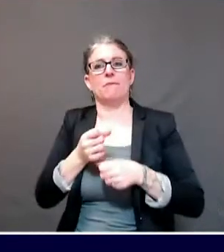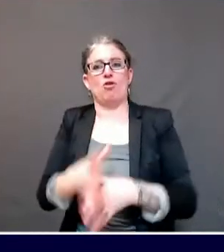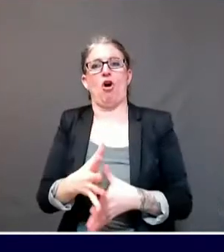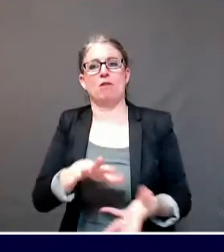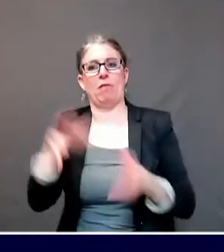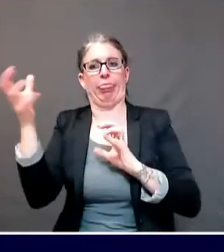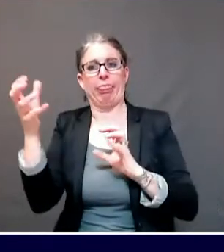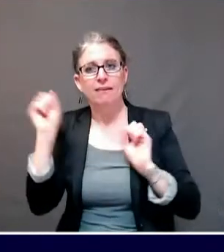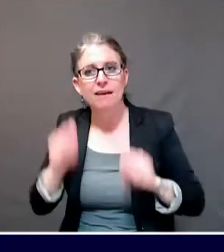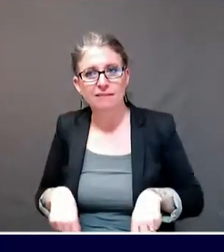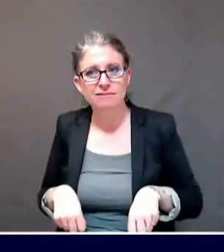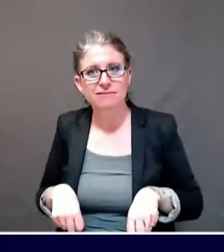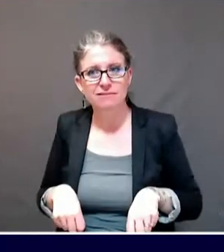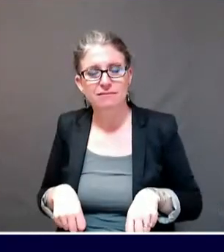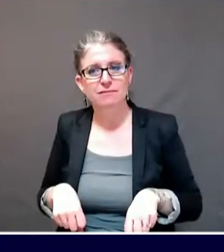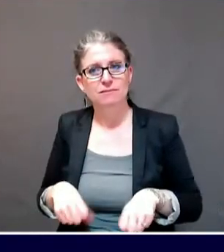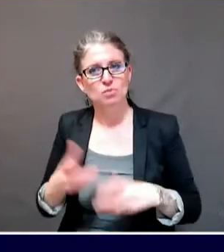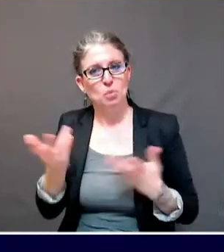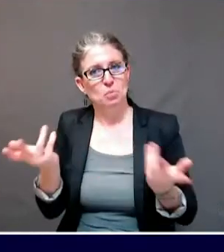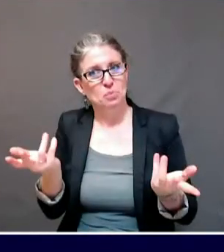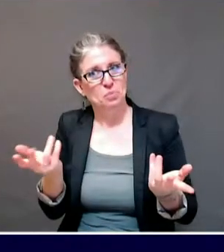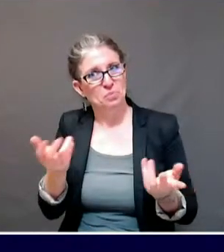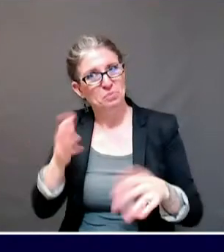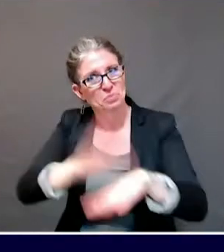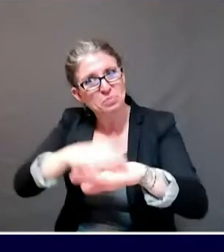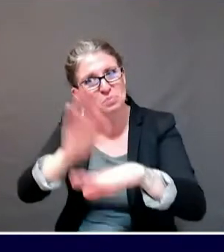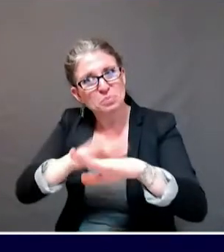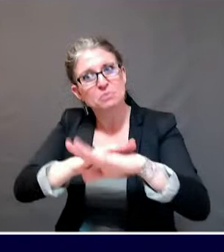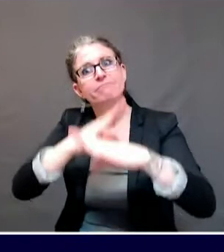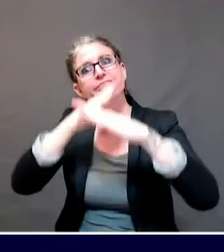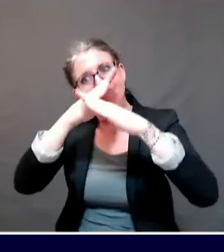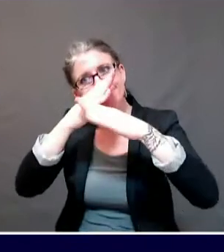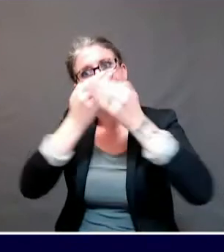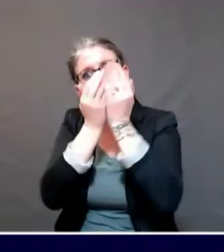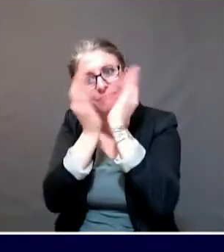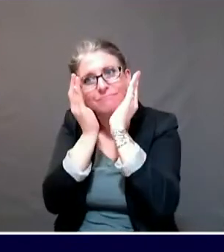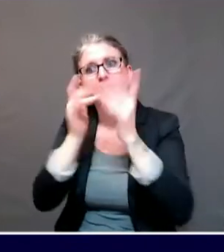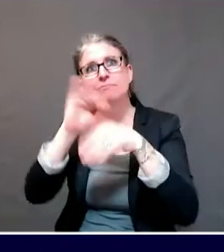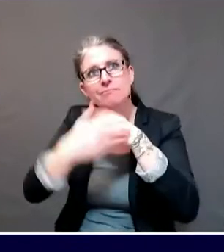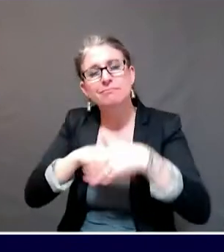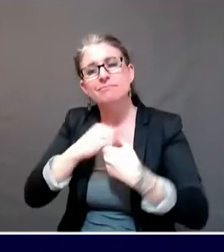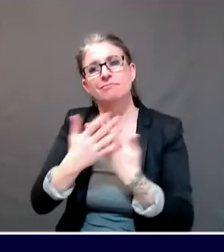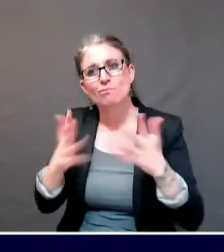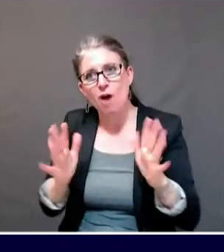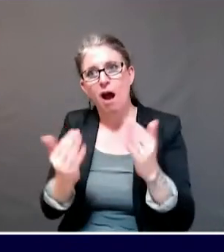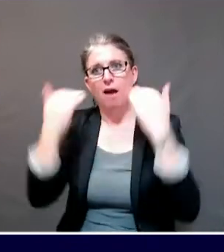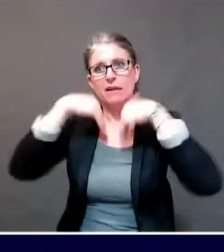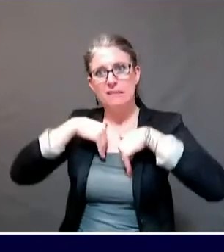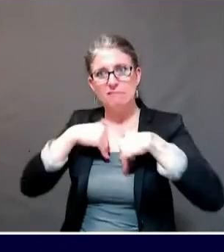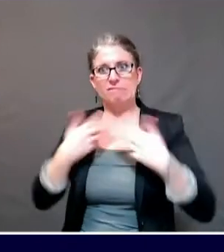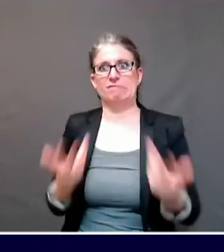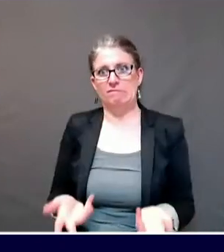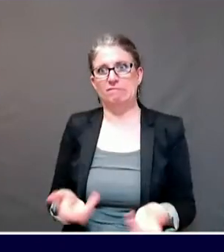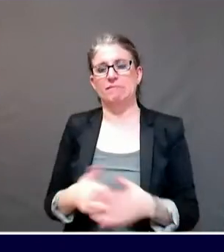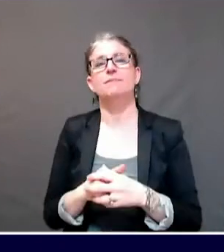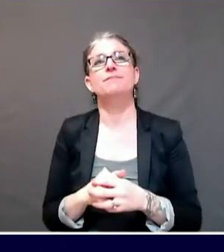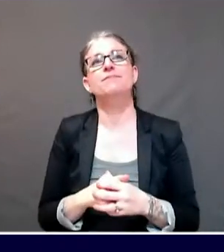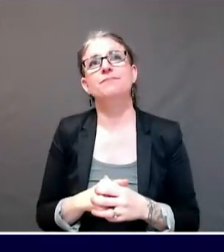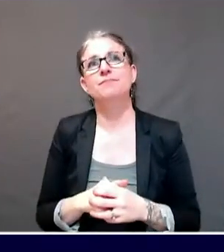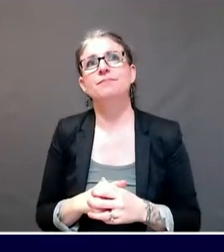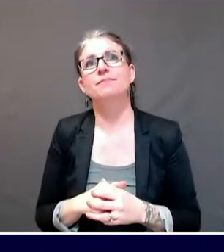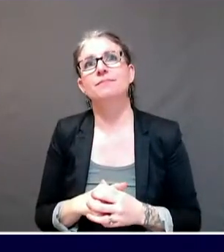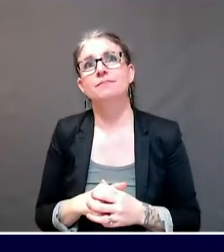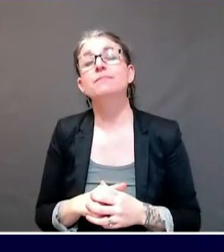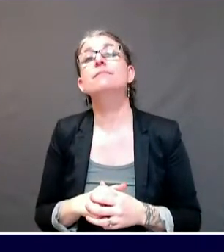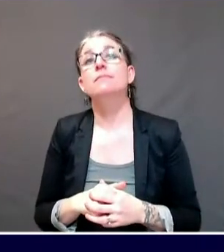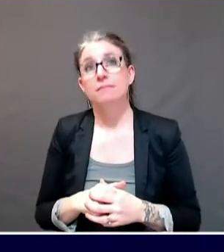first place. What can you do right now? You can be prepared to double down on